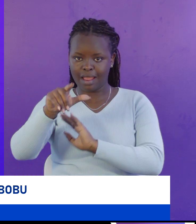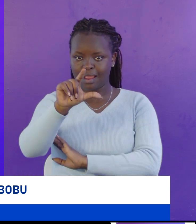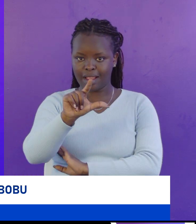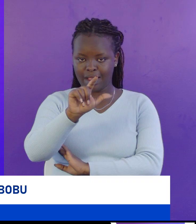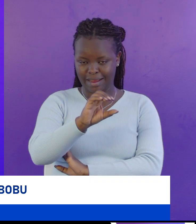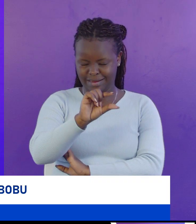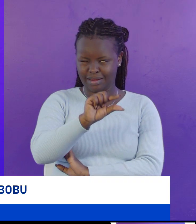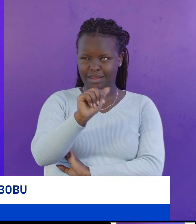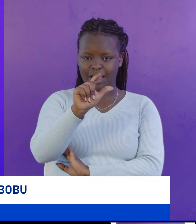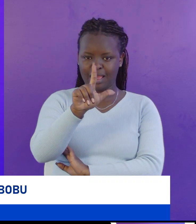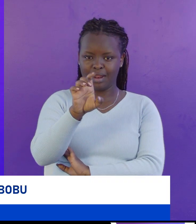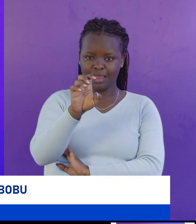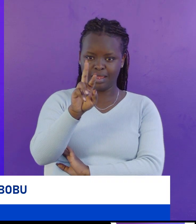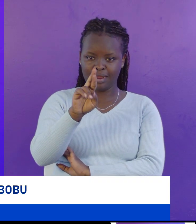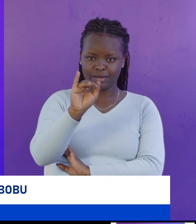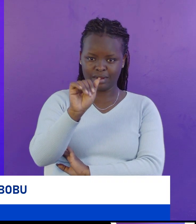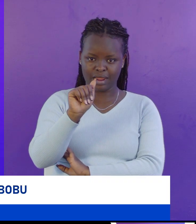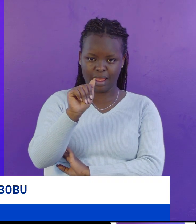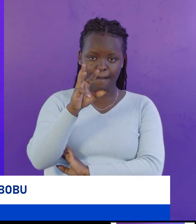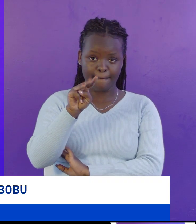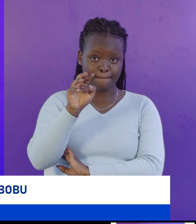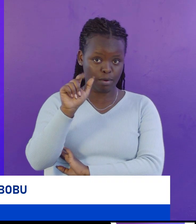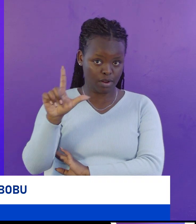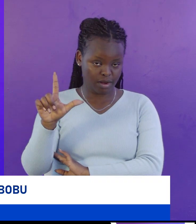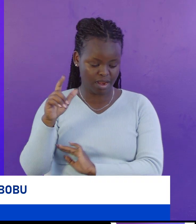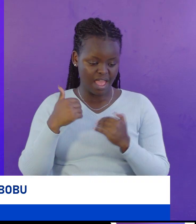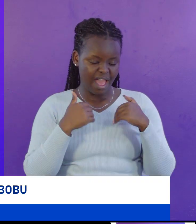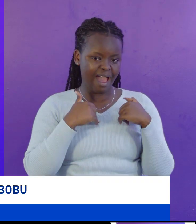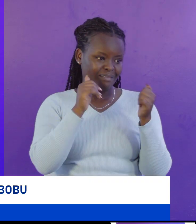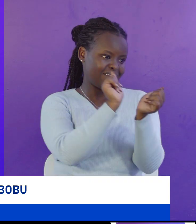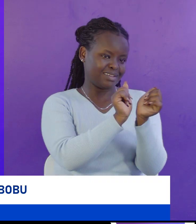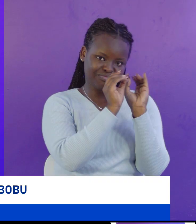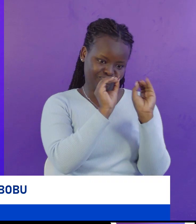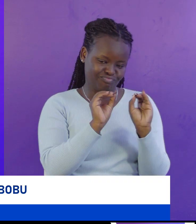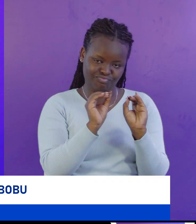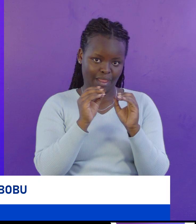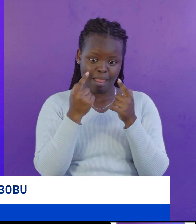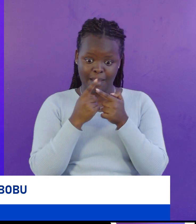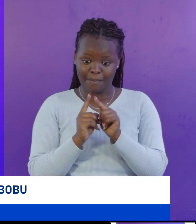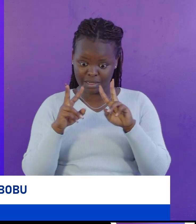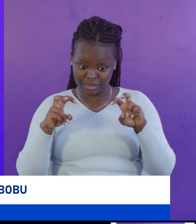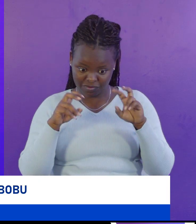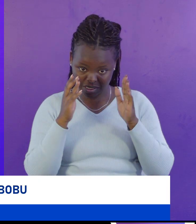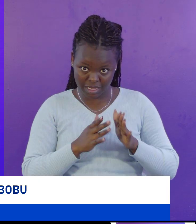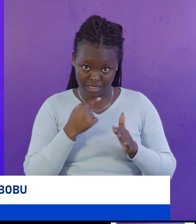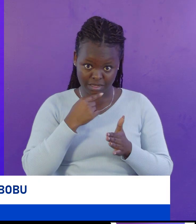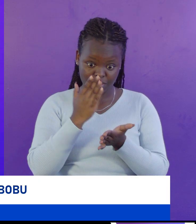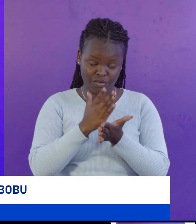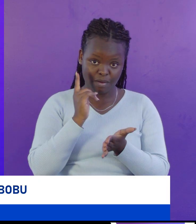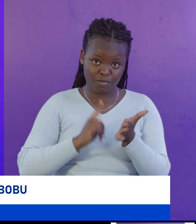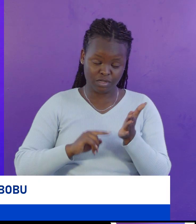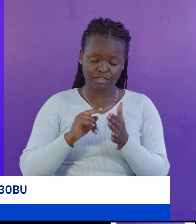mall. As of now, no arrests have been made, nor detectives have confirmed that a thorough investigation is underway